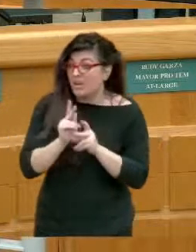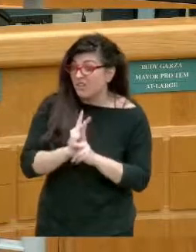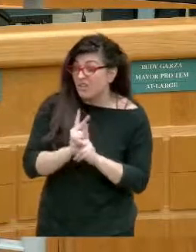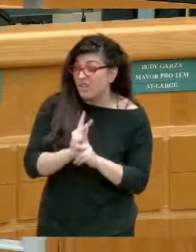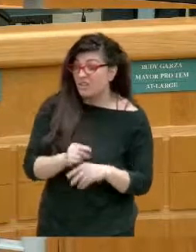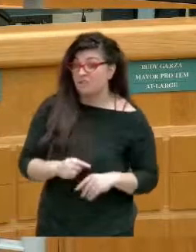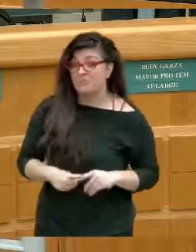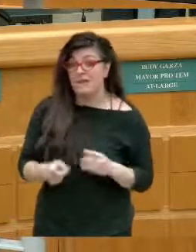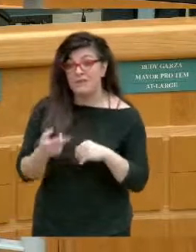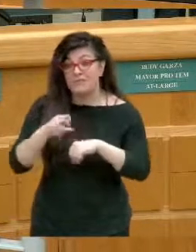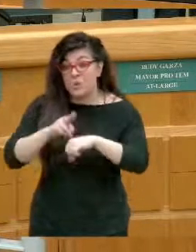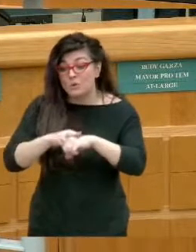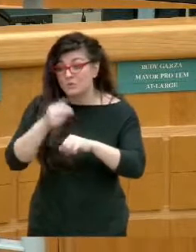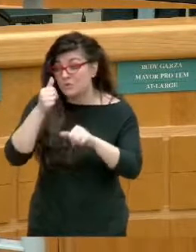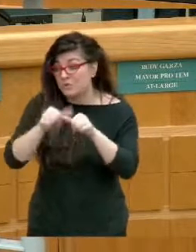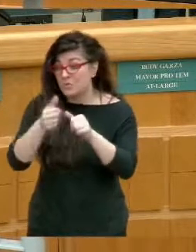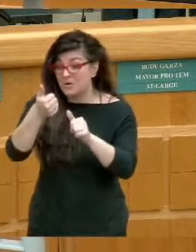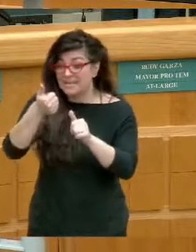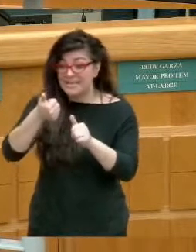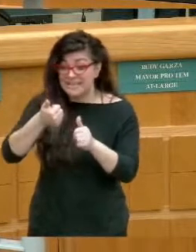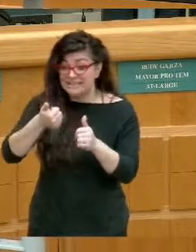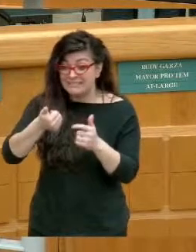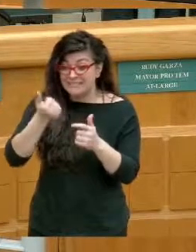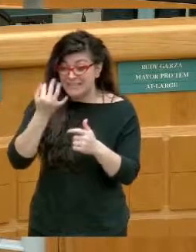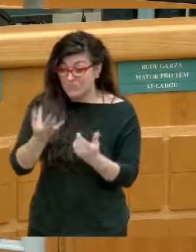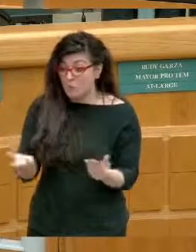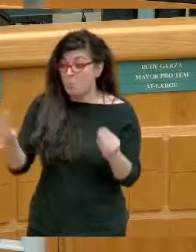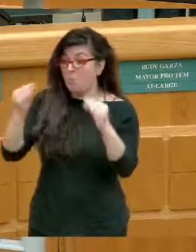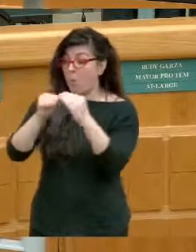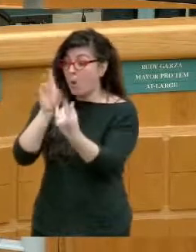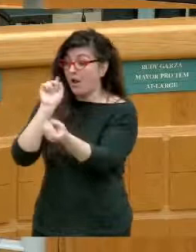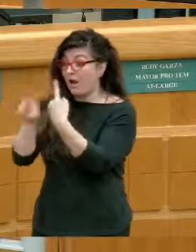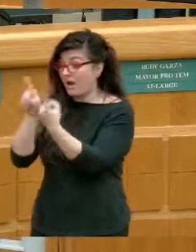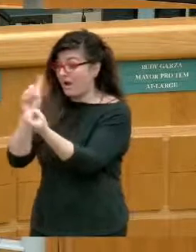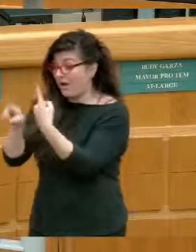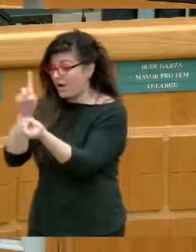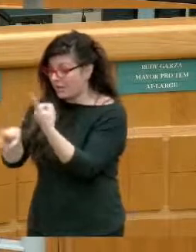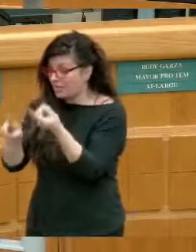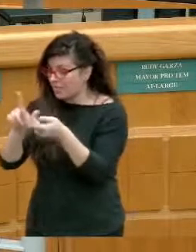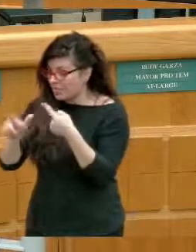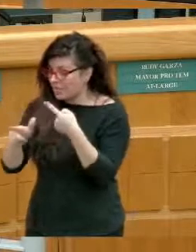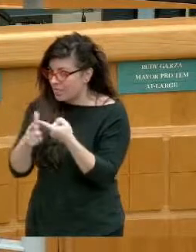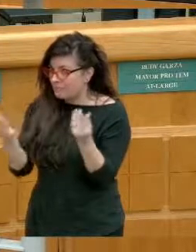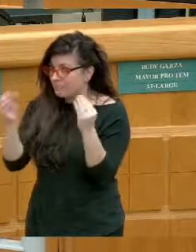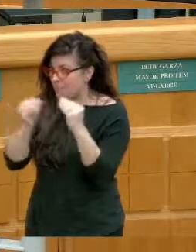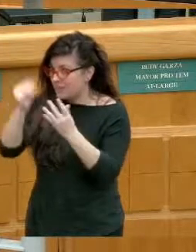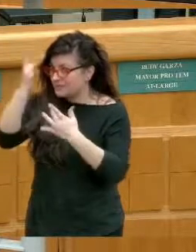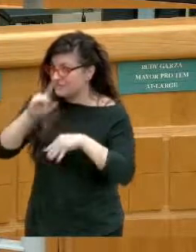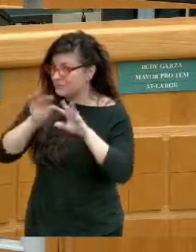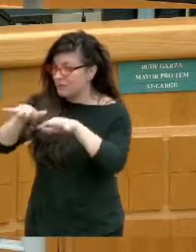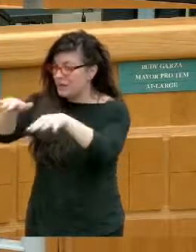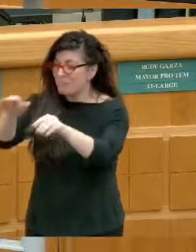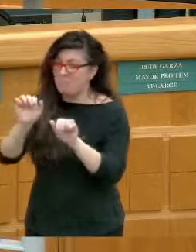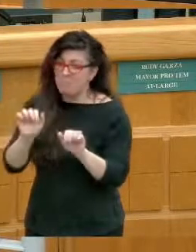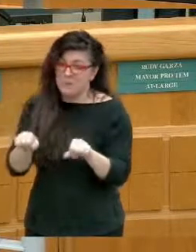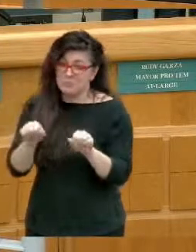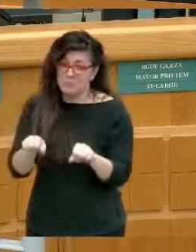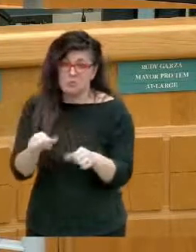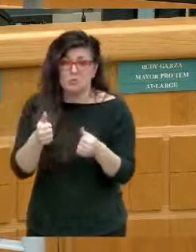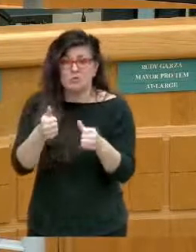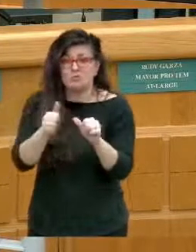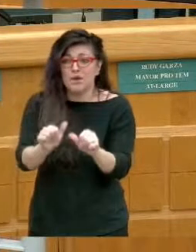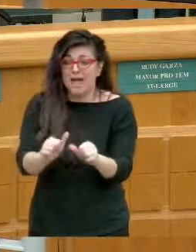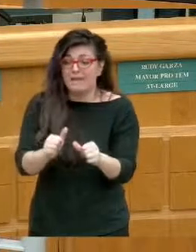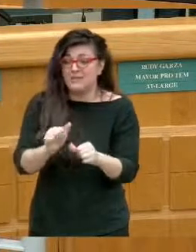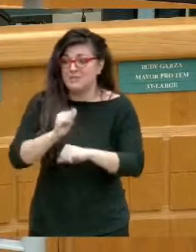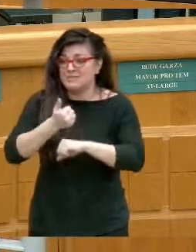appropriate precautions can lead to more transmissions. And so it's really important to have a very strong social distancing